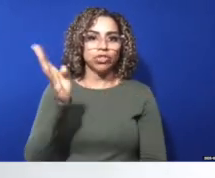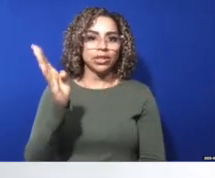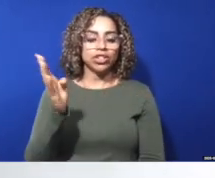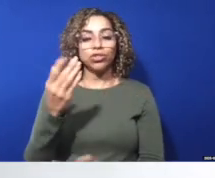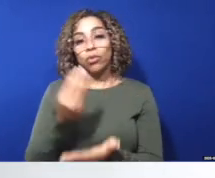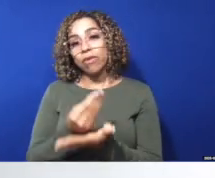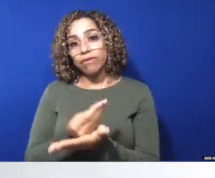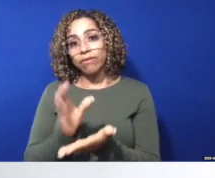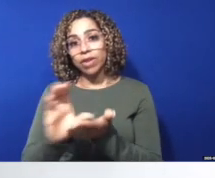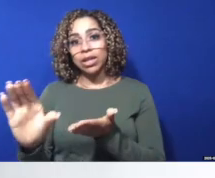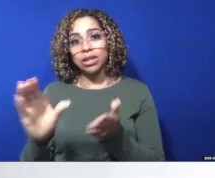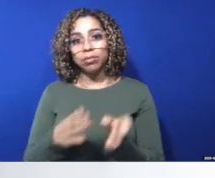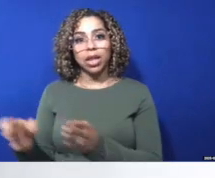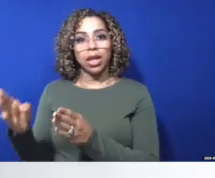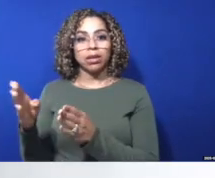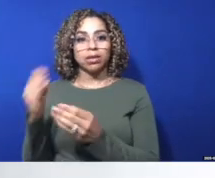related information.